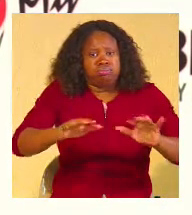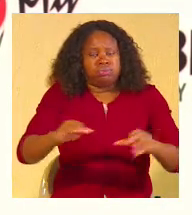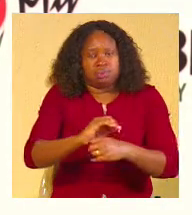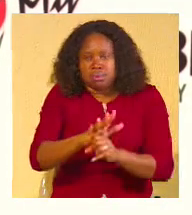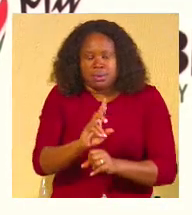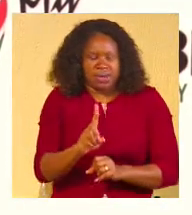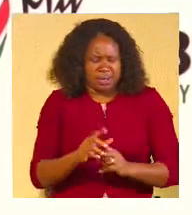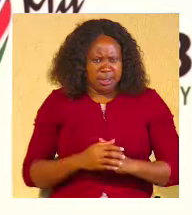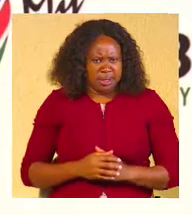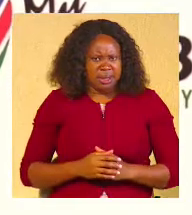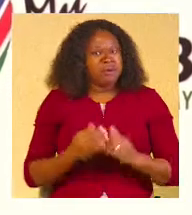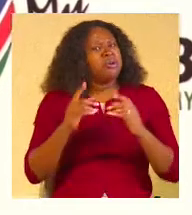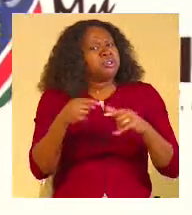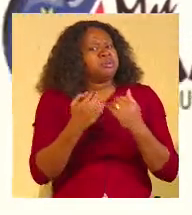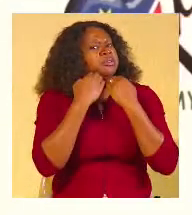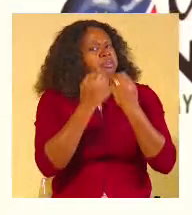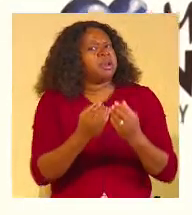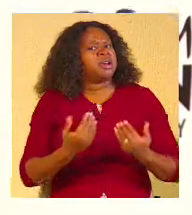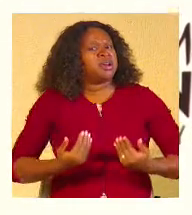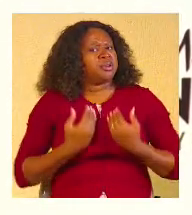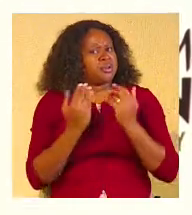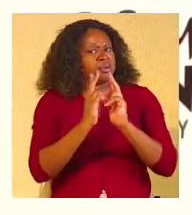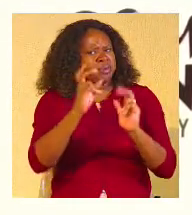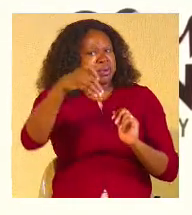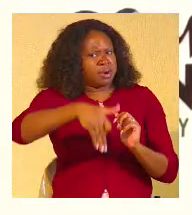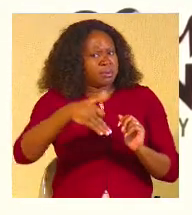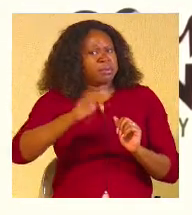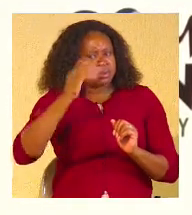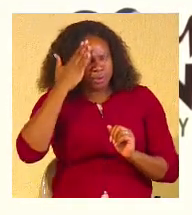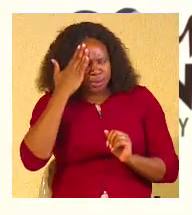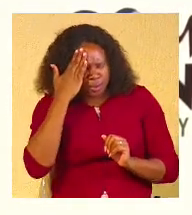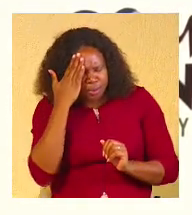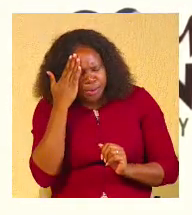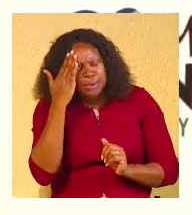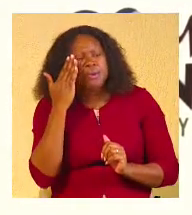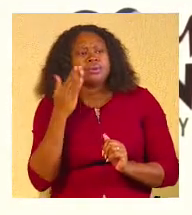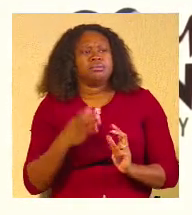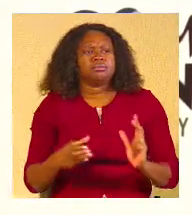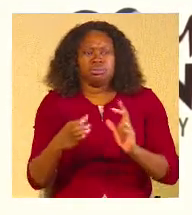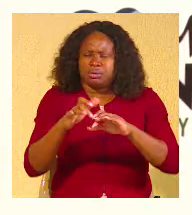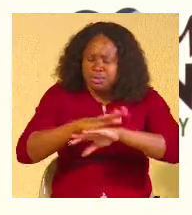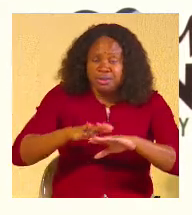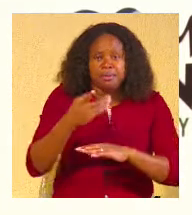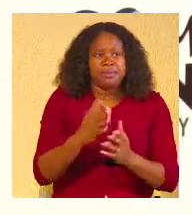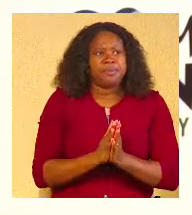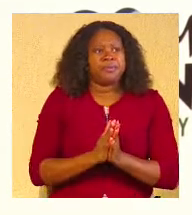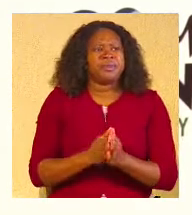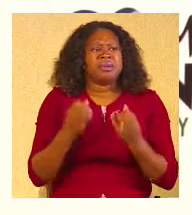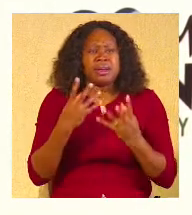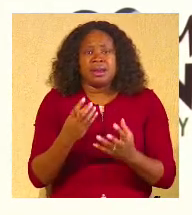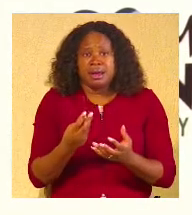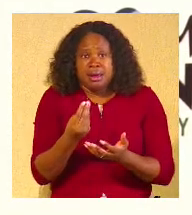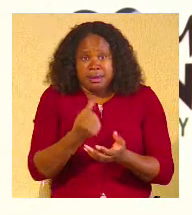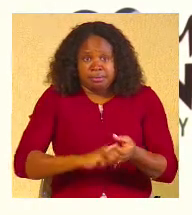youth. And this is something that's, for example, also quite evident in the civil society environment. Most of the funds that